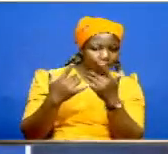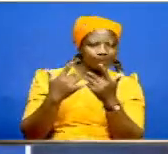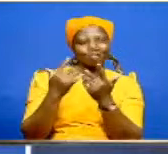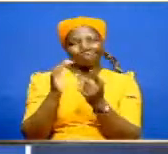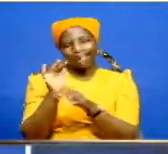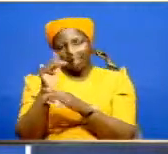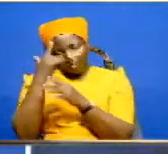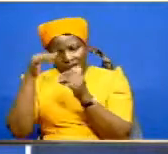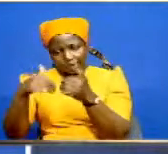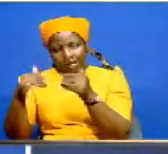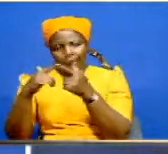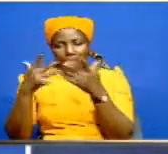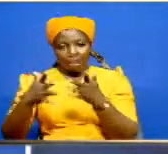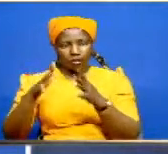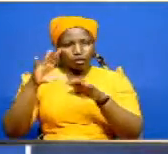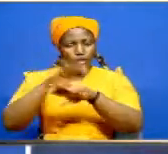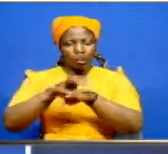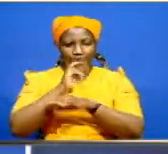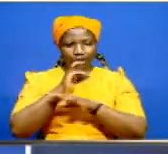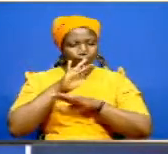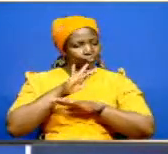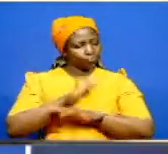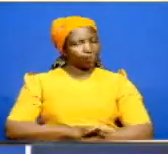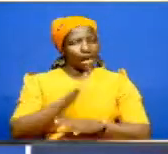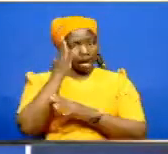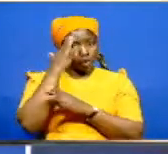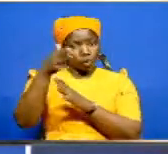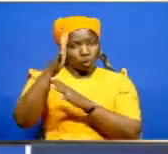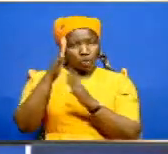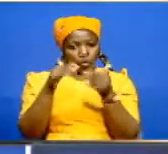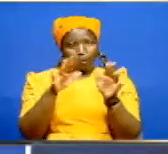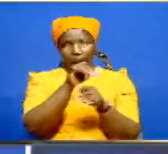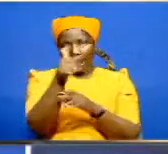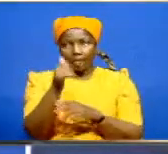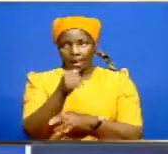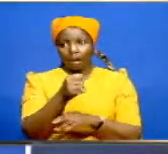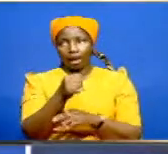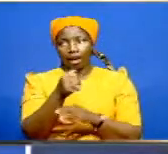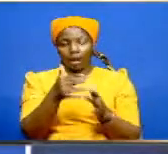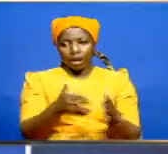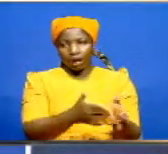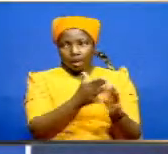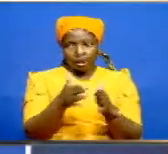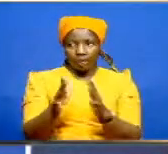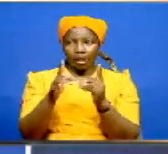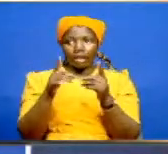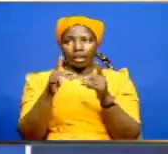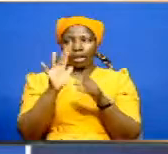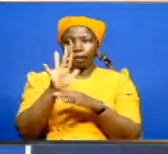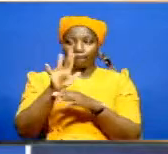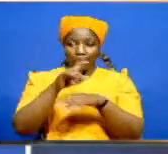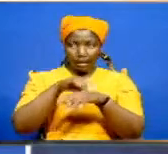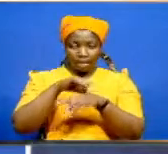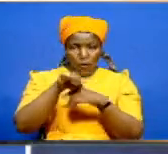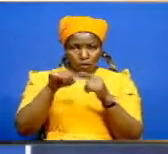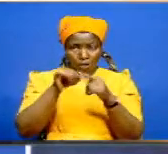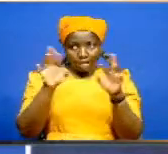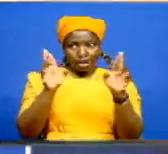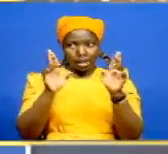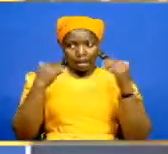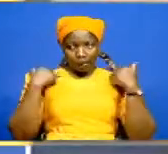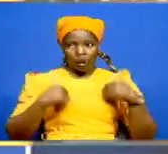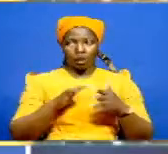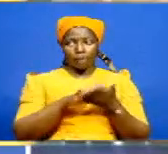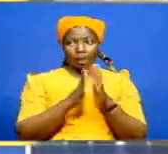nimeridhika. Najua Mungu atanifungulia mlango ingine na wakati wake ukifika